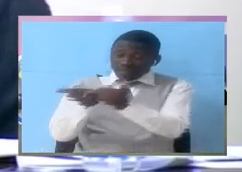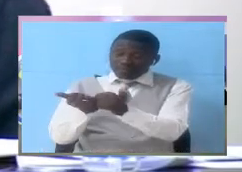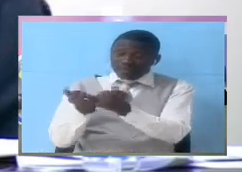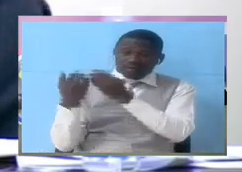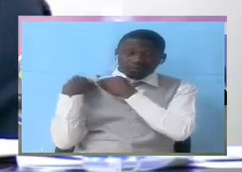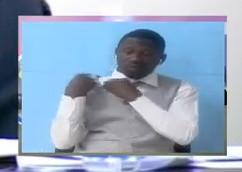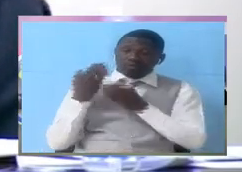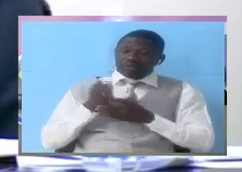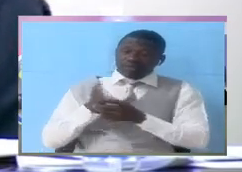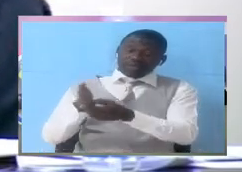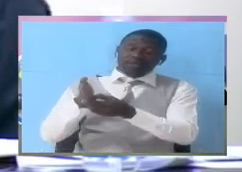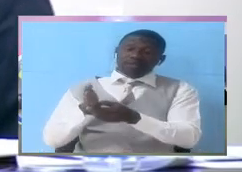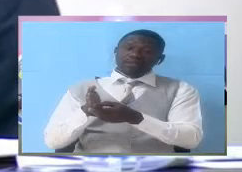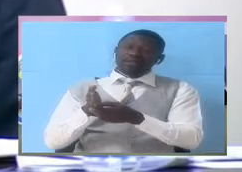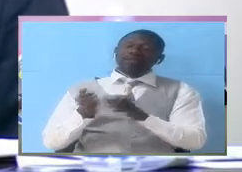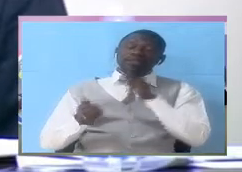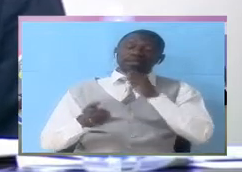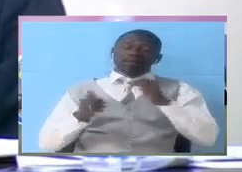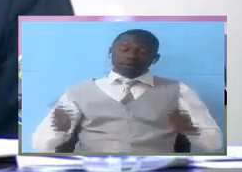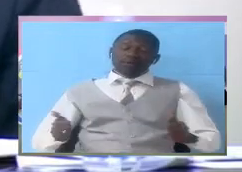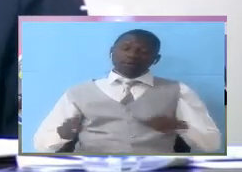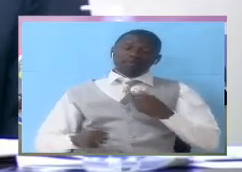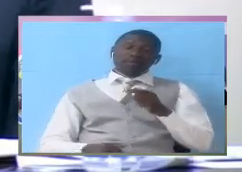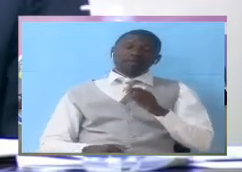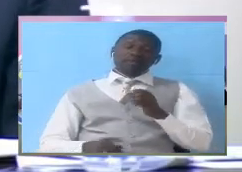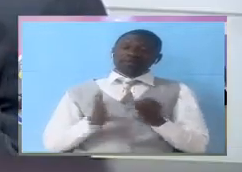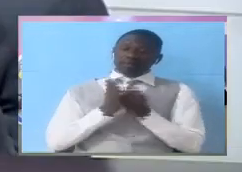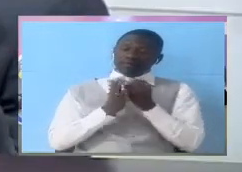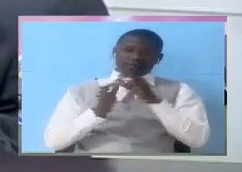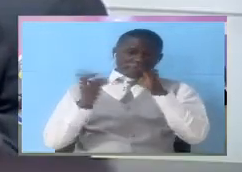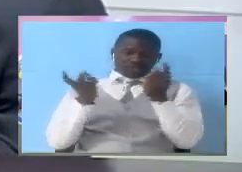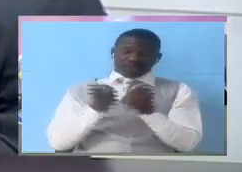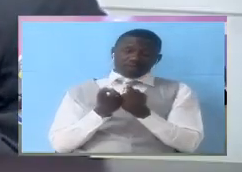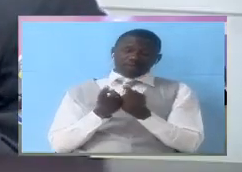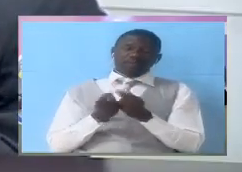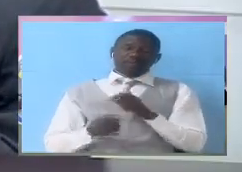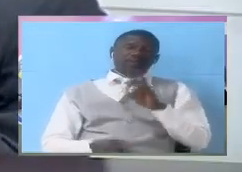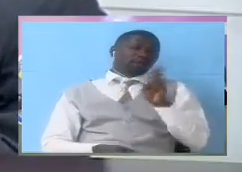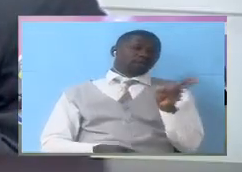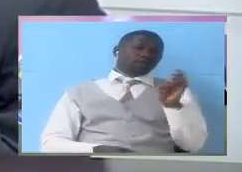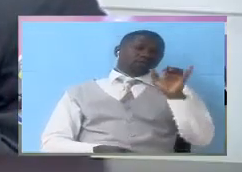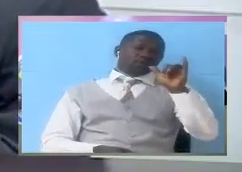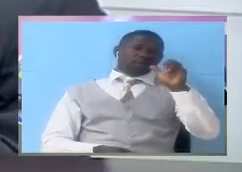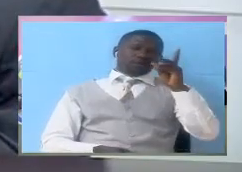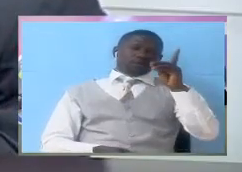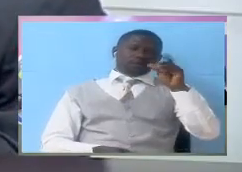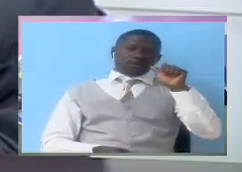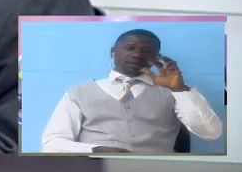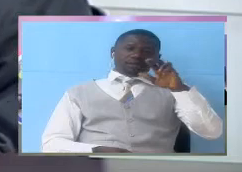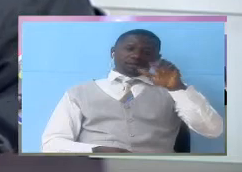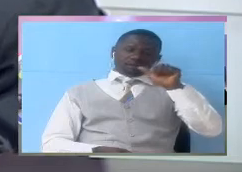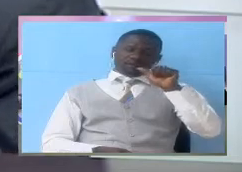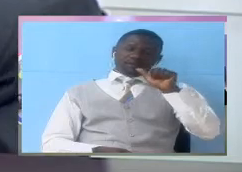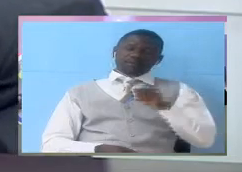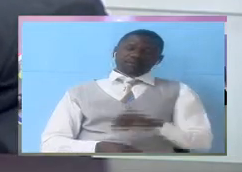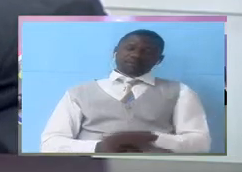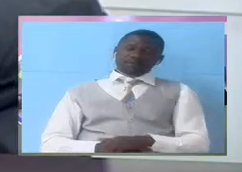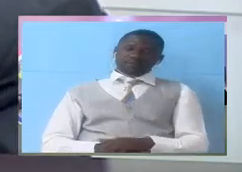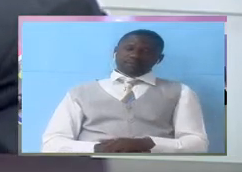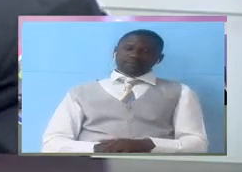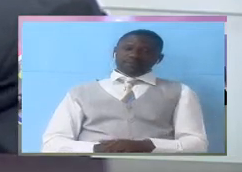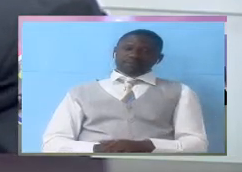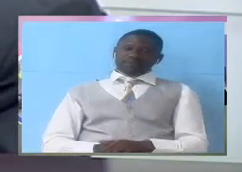ne Lang Tombong mooy woon njiit li? Moo ko ci olof. Lang Tombong moo amoon direct